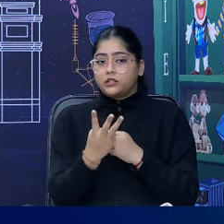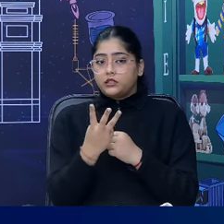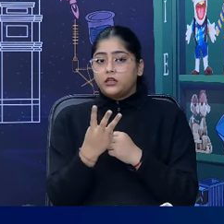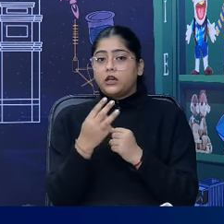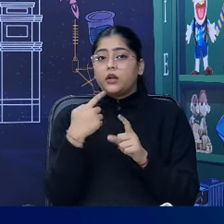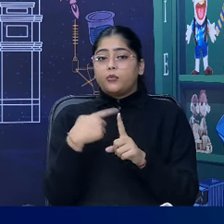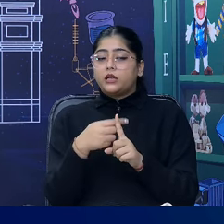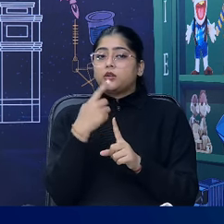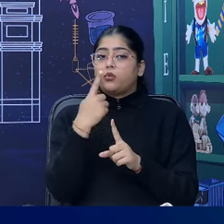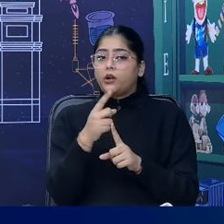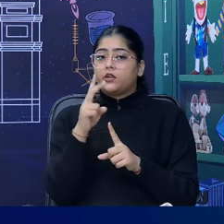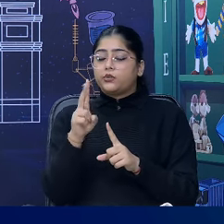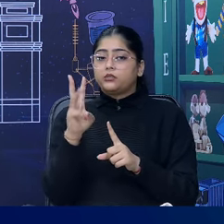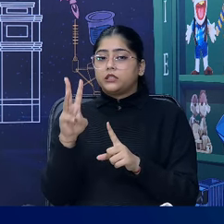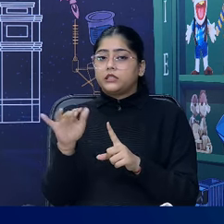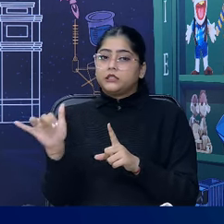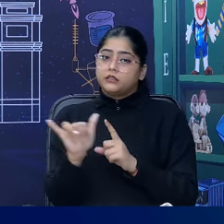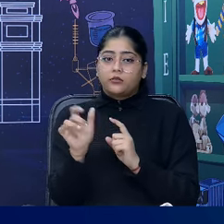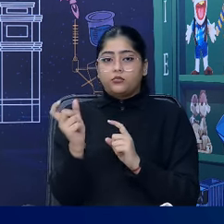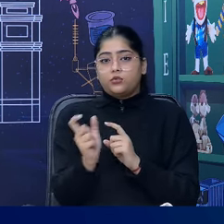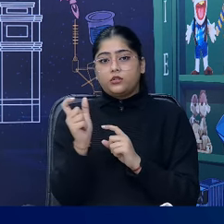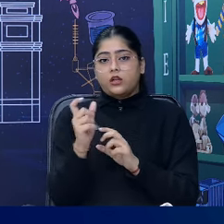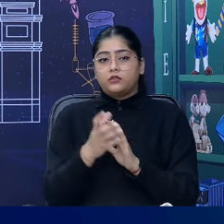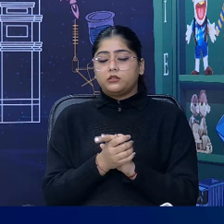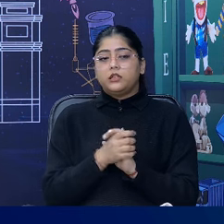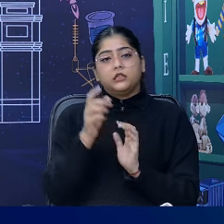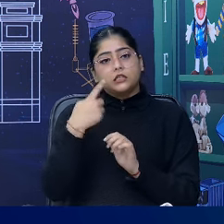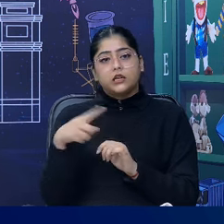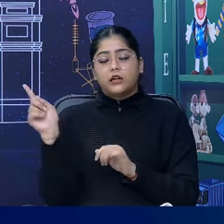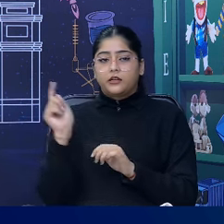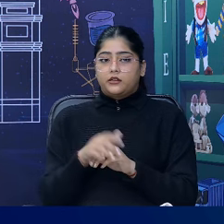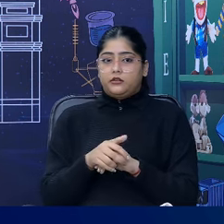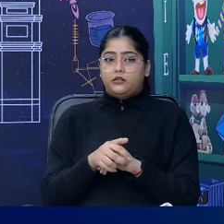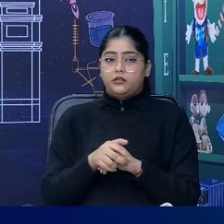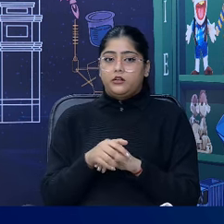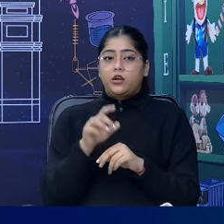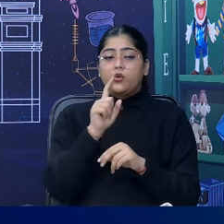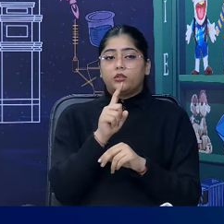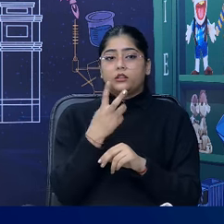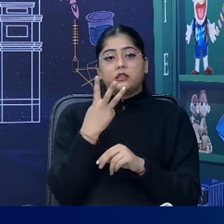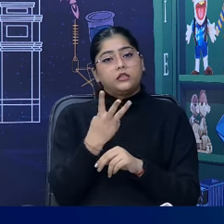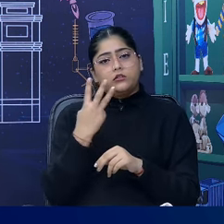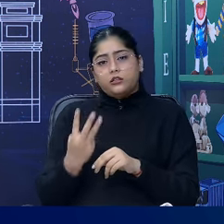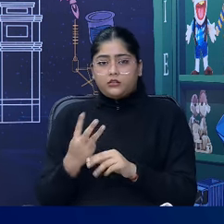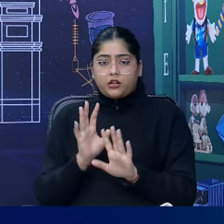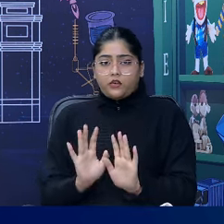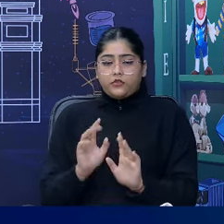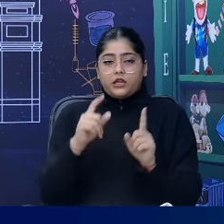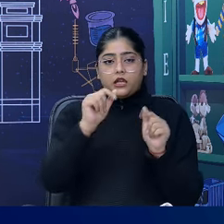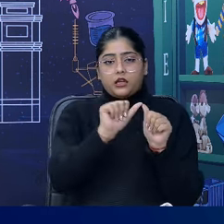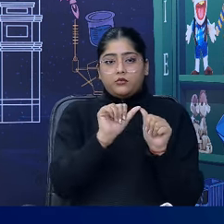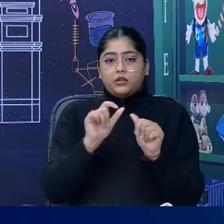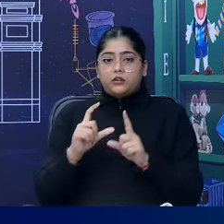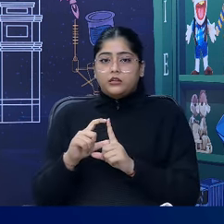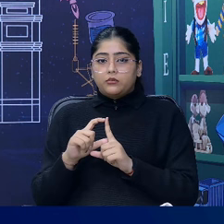also of the same type. Very good. Bahut acche. Dekhiye, 3 elements A mein the aur 3 elements D mein the.